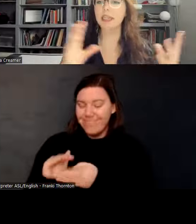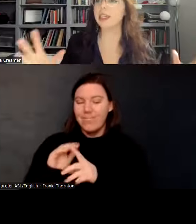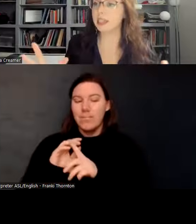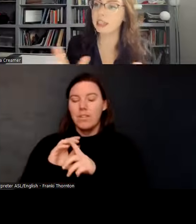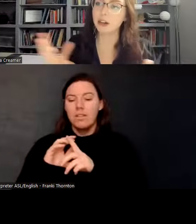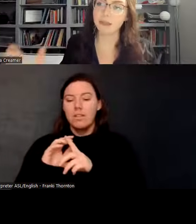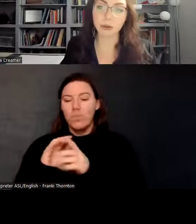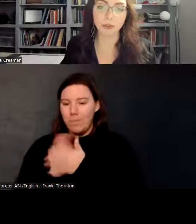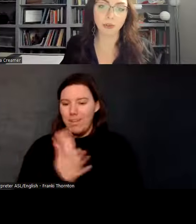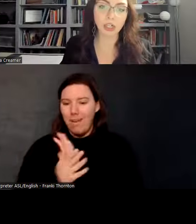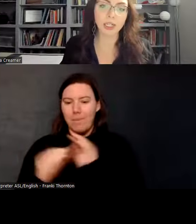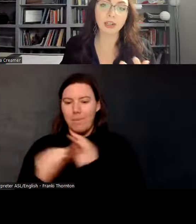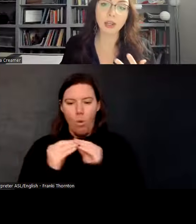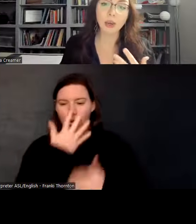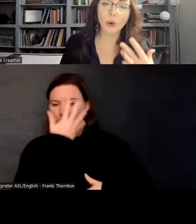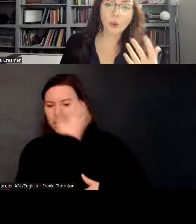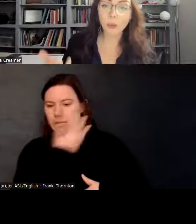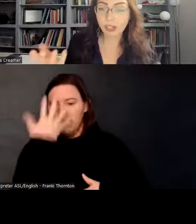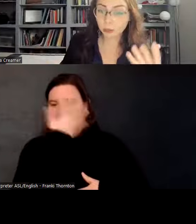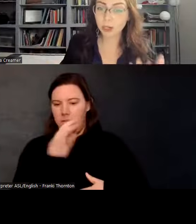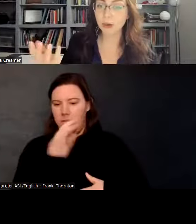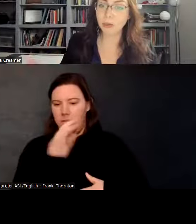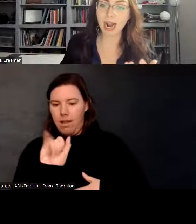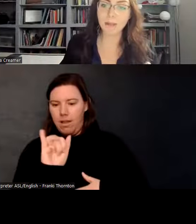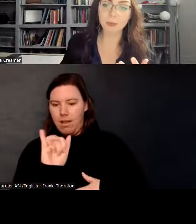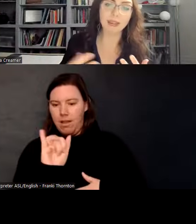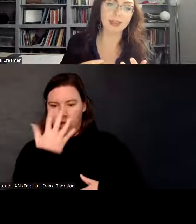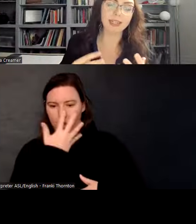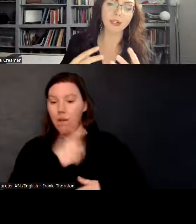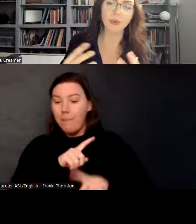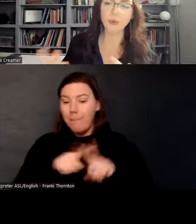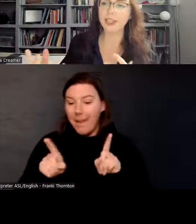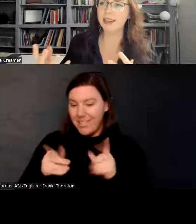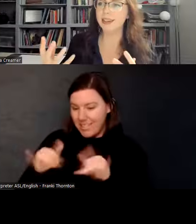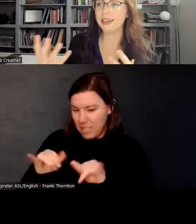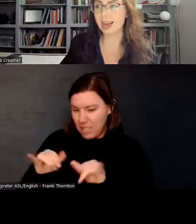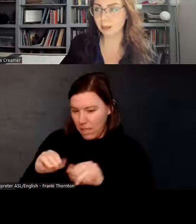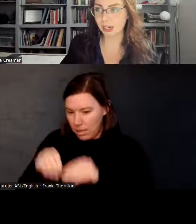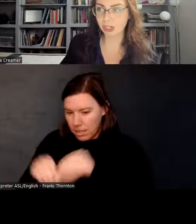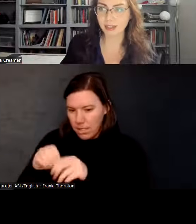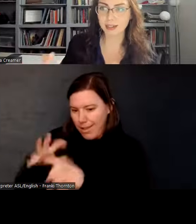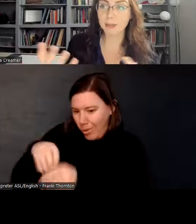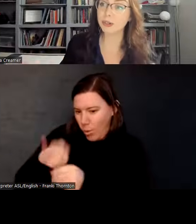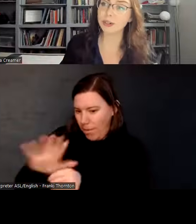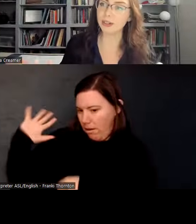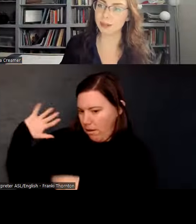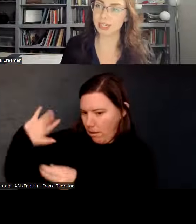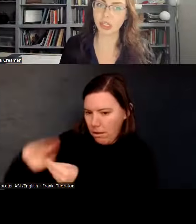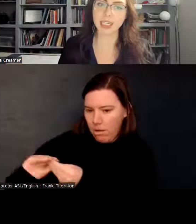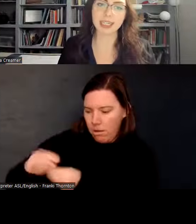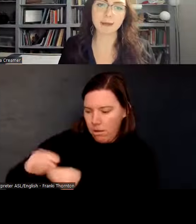this maintenance of local tradition, which is workable perhaps within these newly established